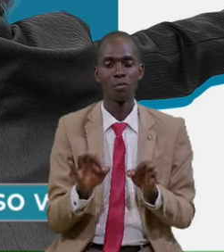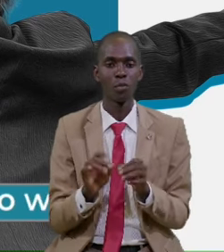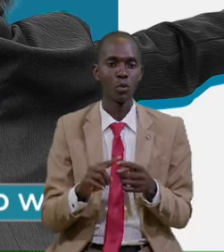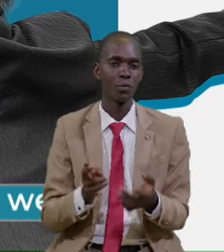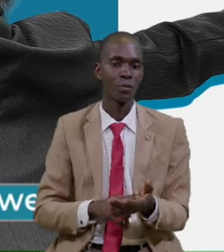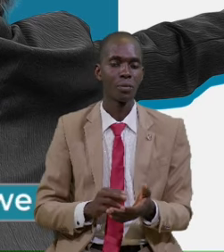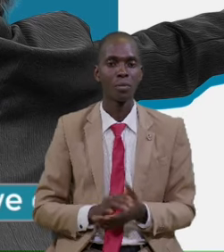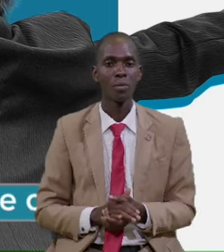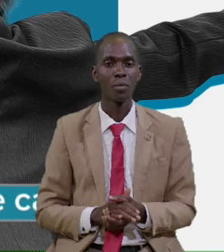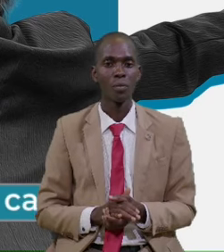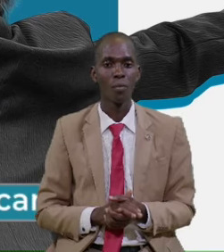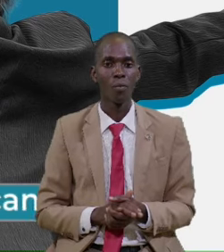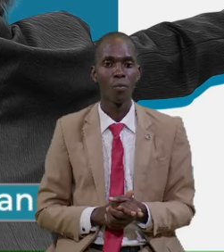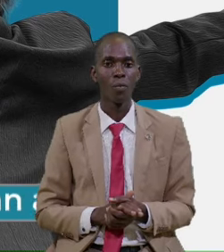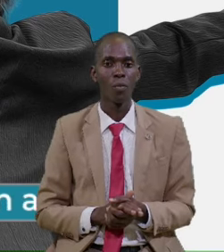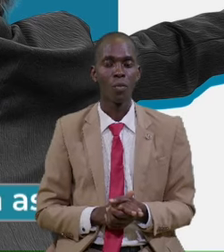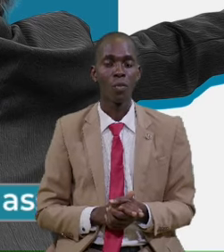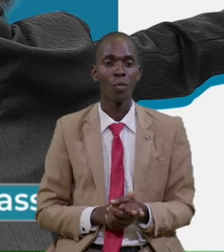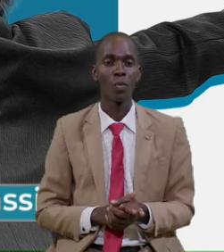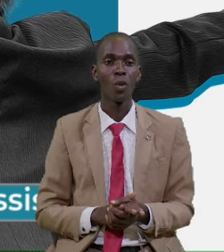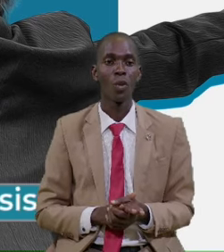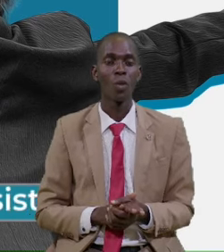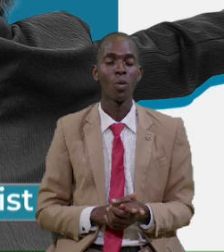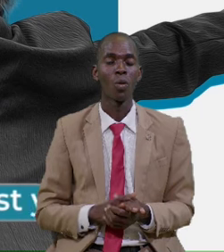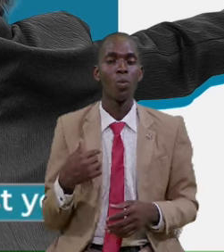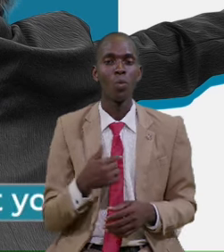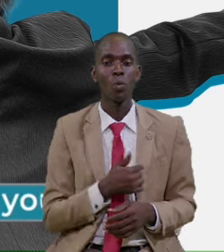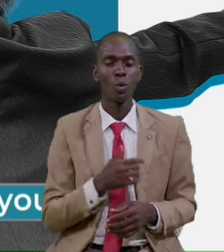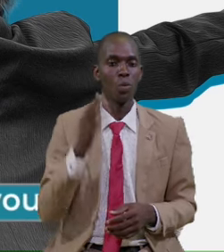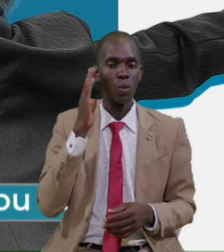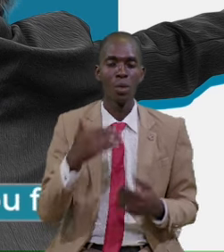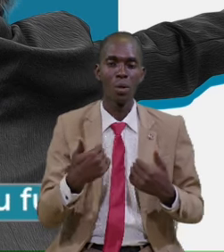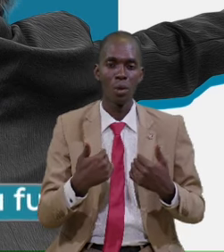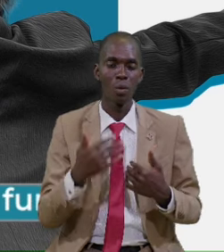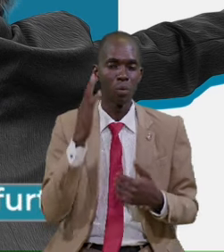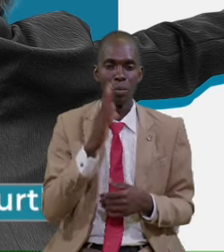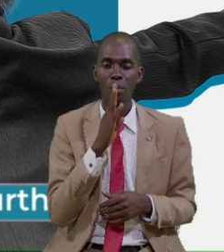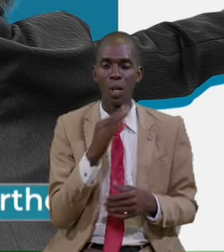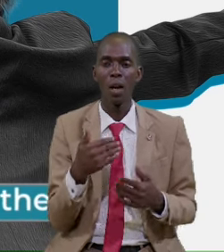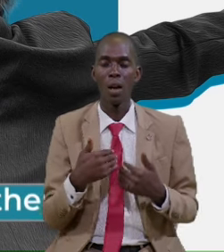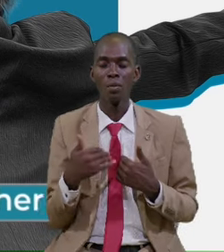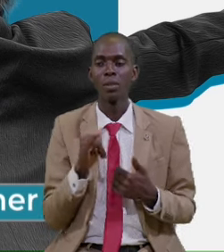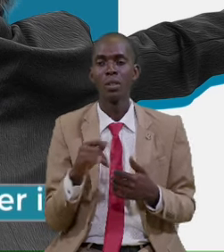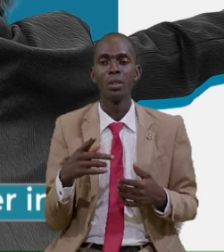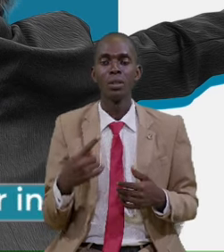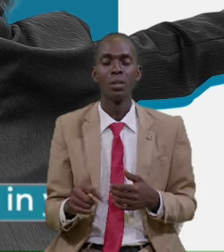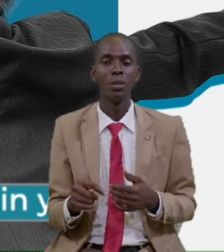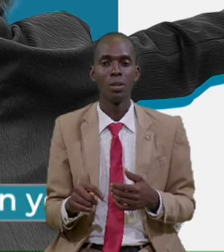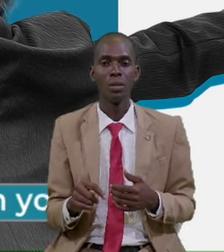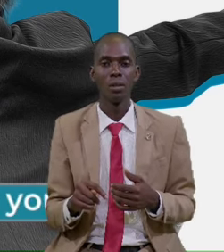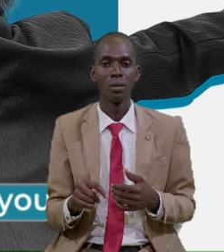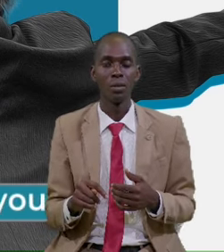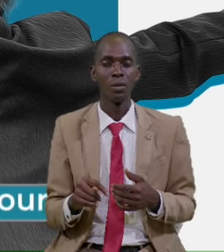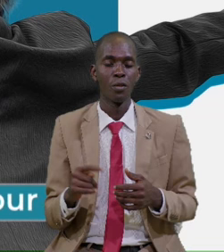We'll be having a double dose of God's visitation tonight. The first is the free gift of eternal